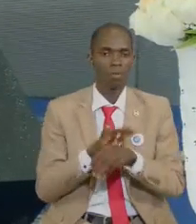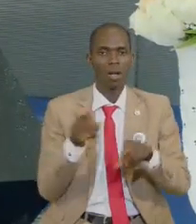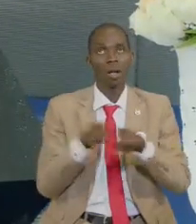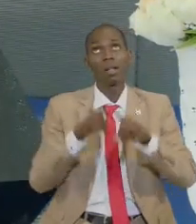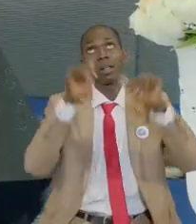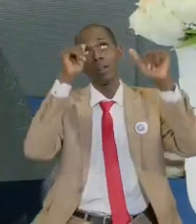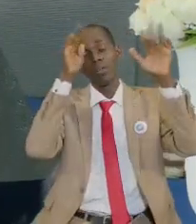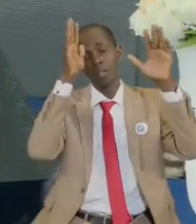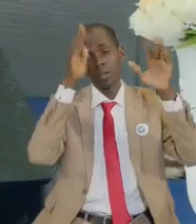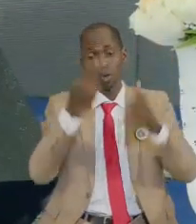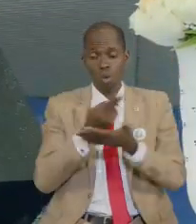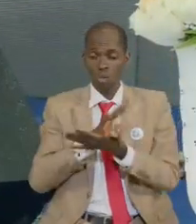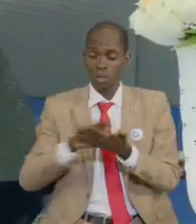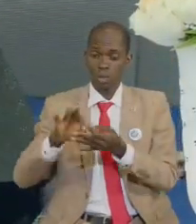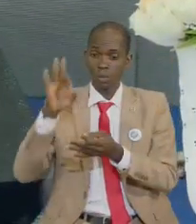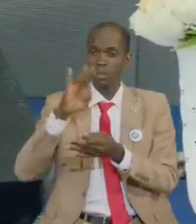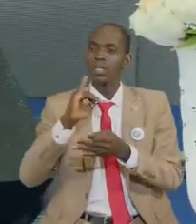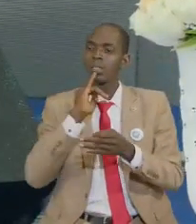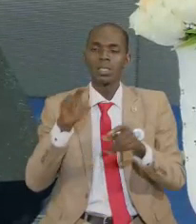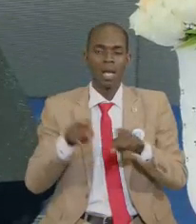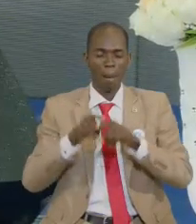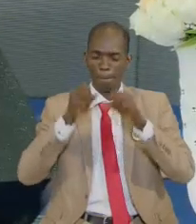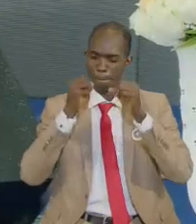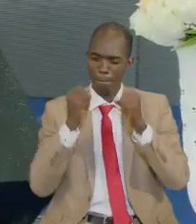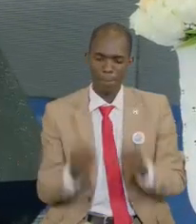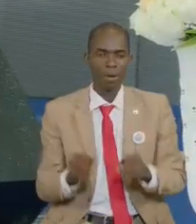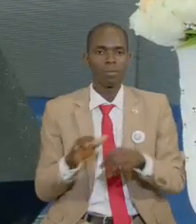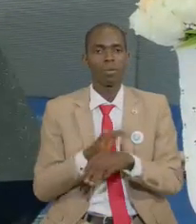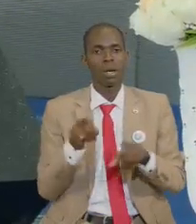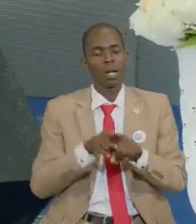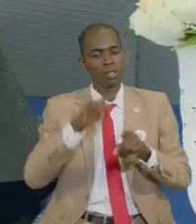The Holy Spirit is as powerful as the Son.